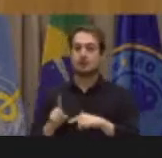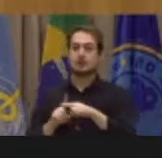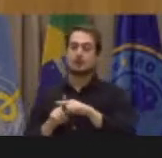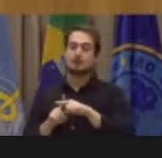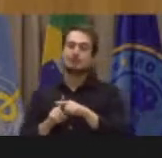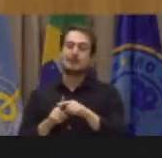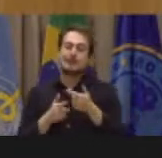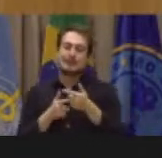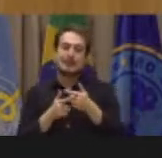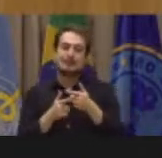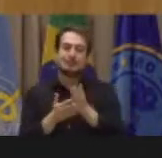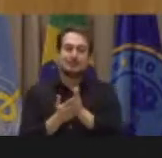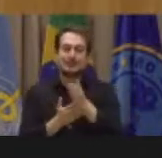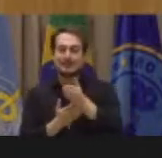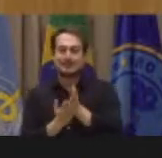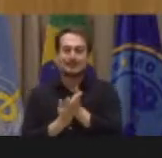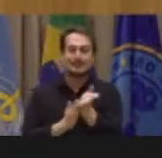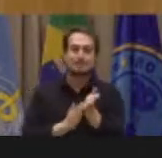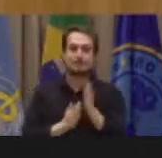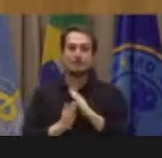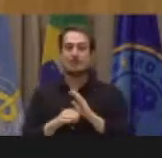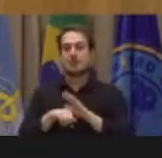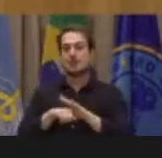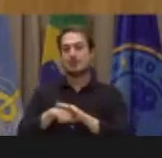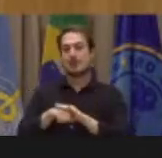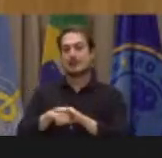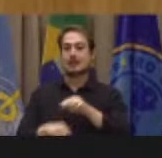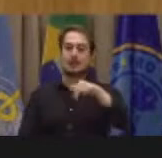in the same decision. So